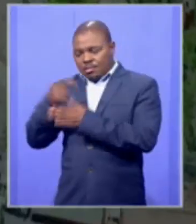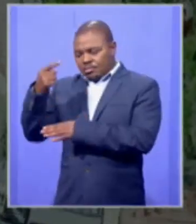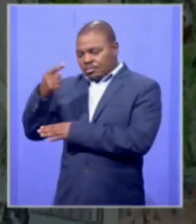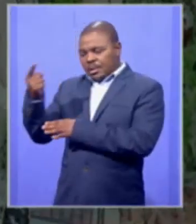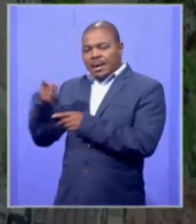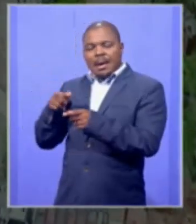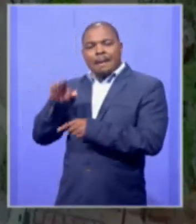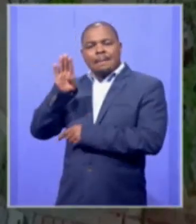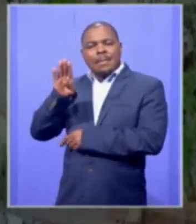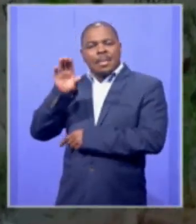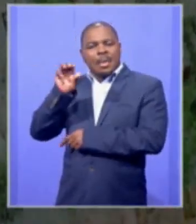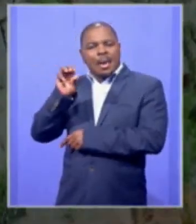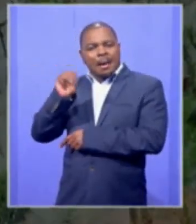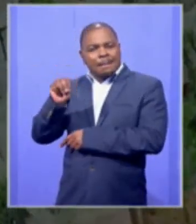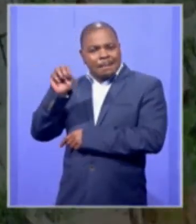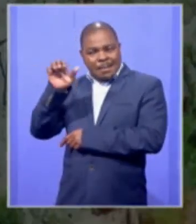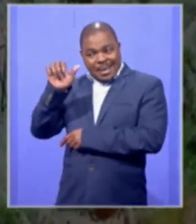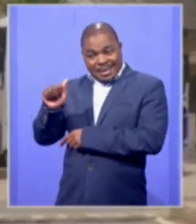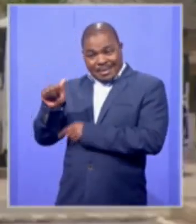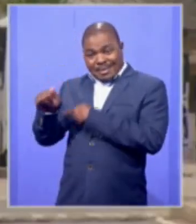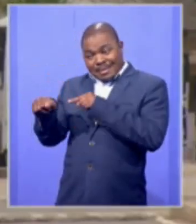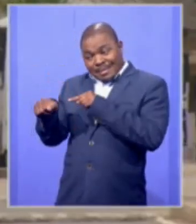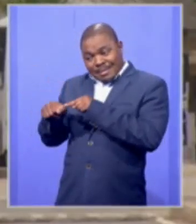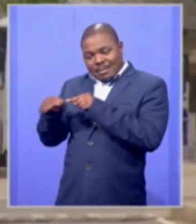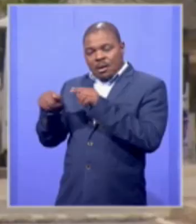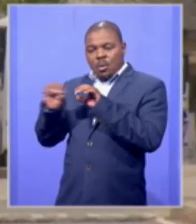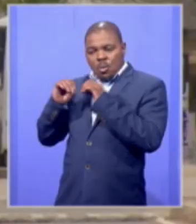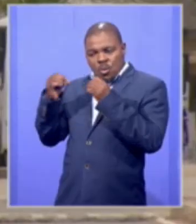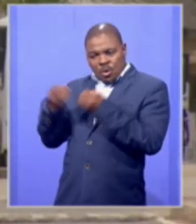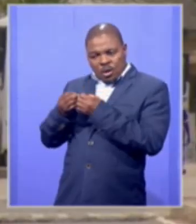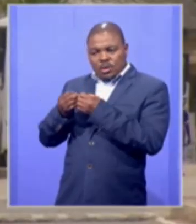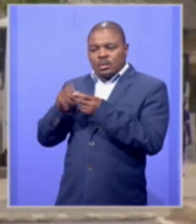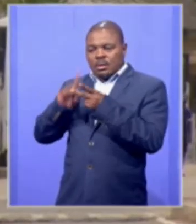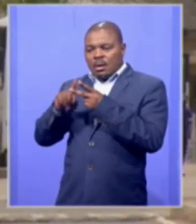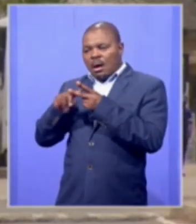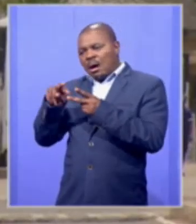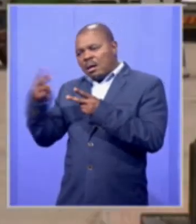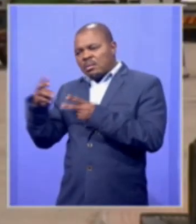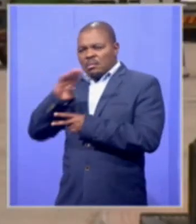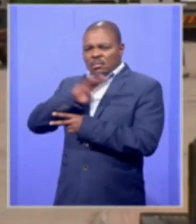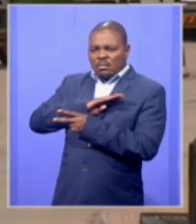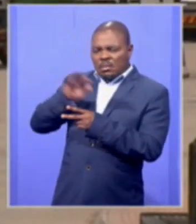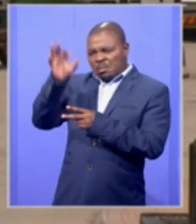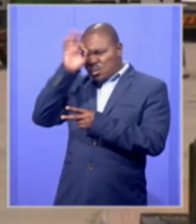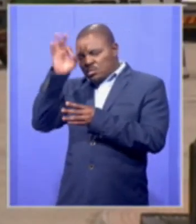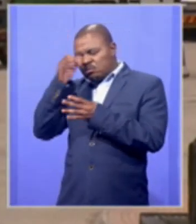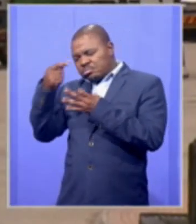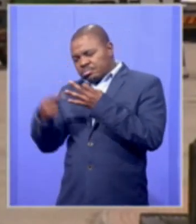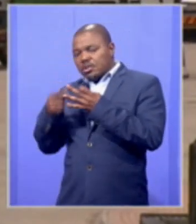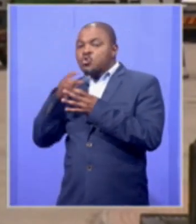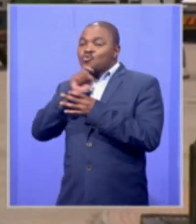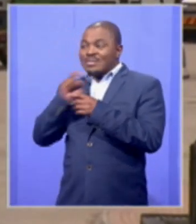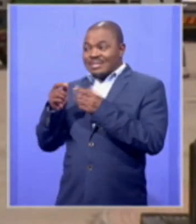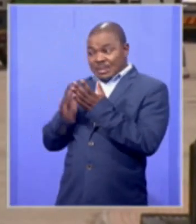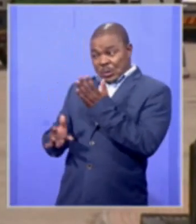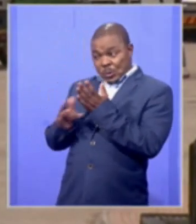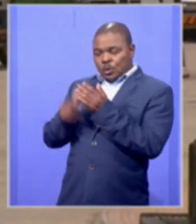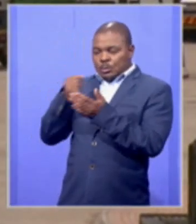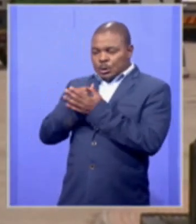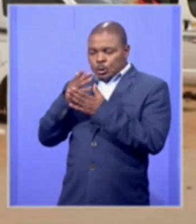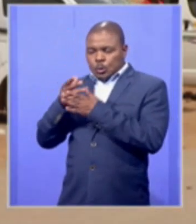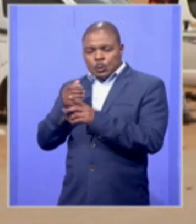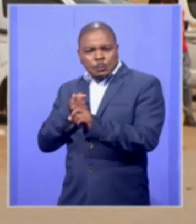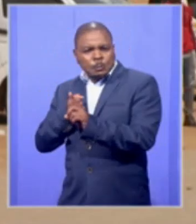molelwane BMA le batlhankela ba tiragatso ya molao go samagana le ditiragalo dingwe le dingwe tsa bosenyi kwa molelwaneng.